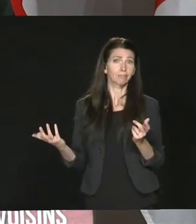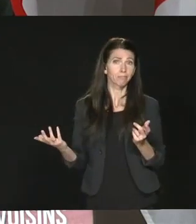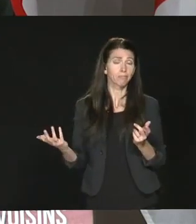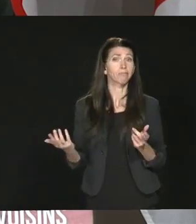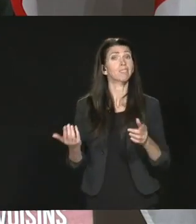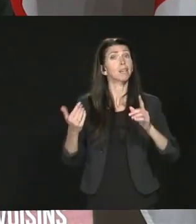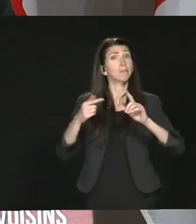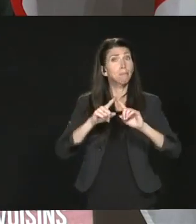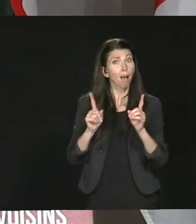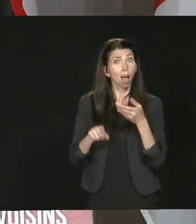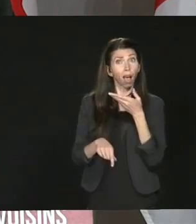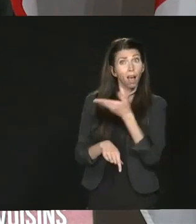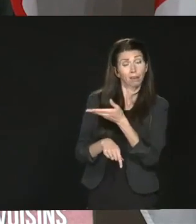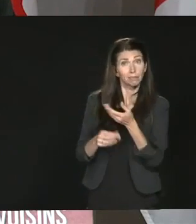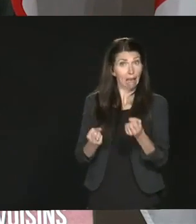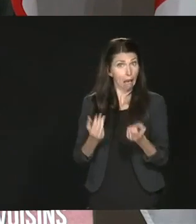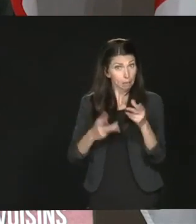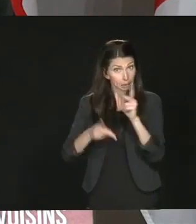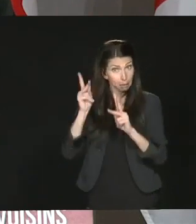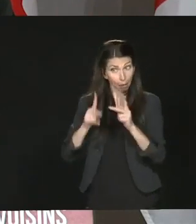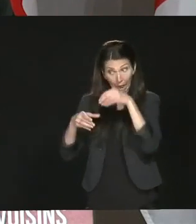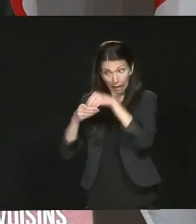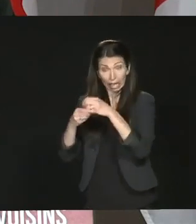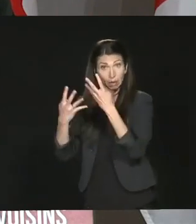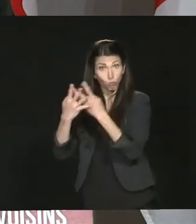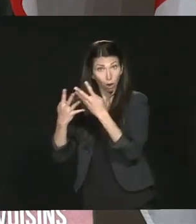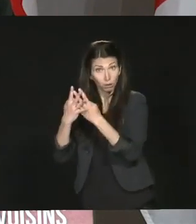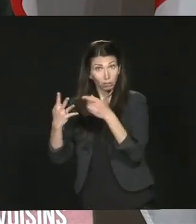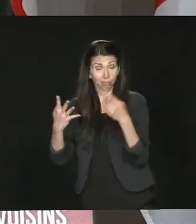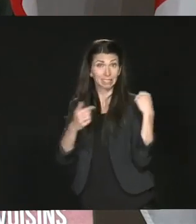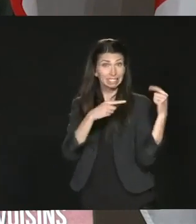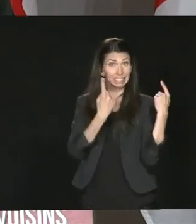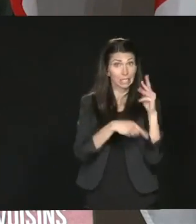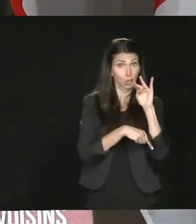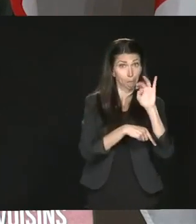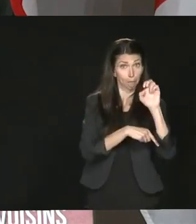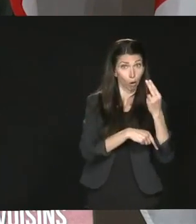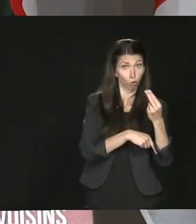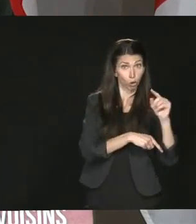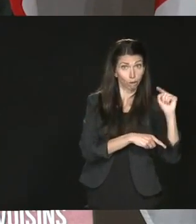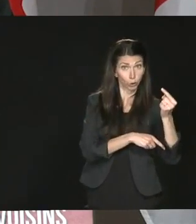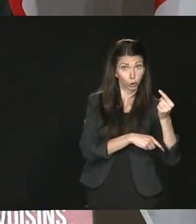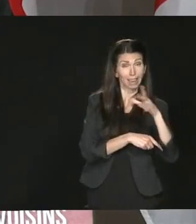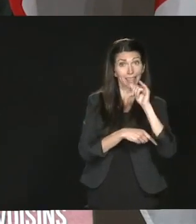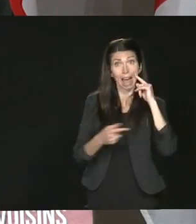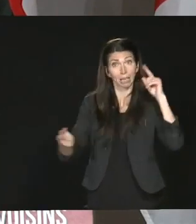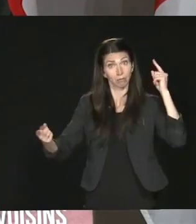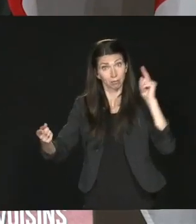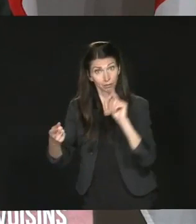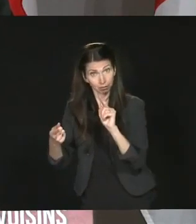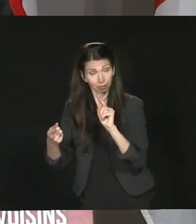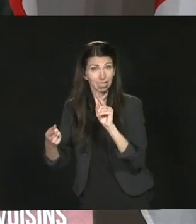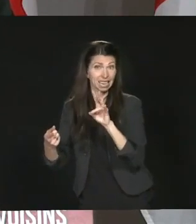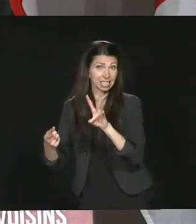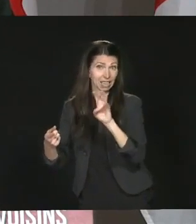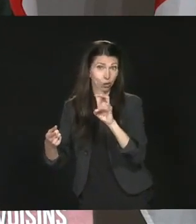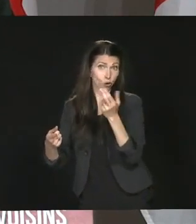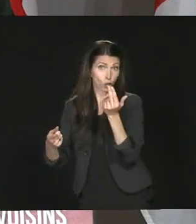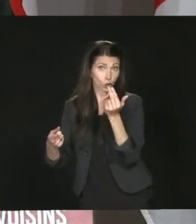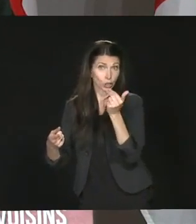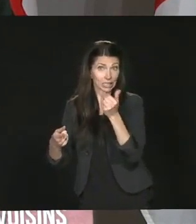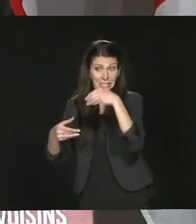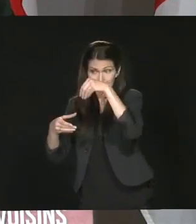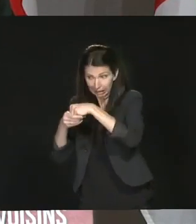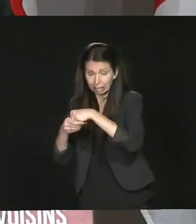the 1st has now declined by a total of 713 inmates. And so that's a net reduction of